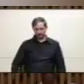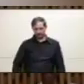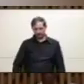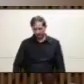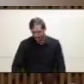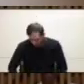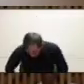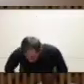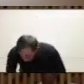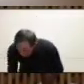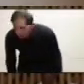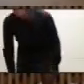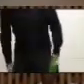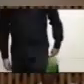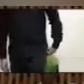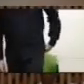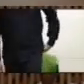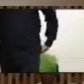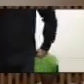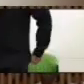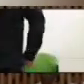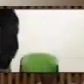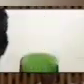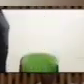Where's the mic?